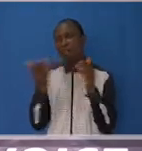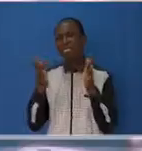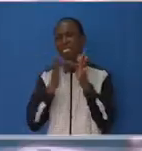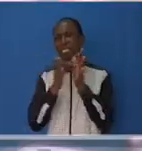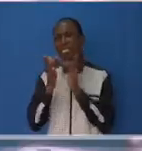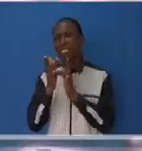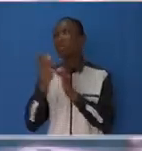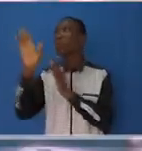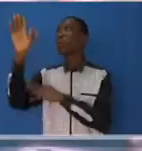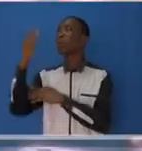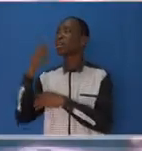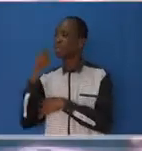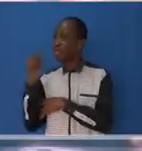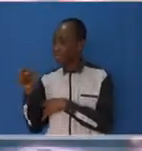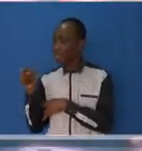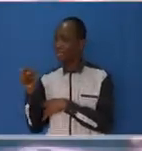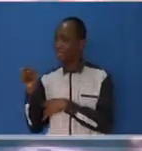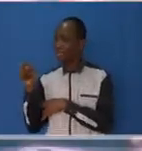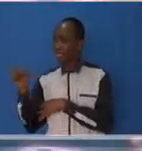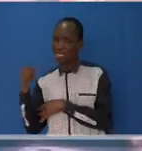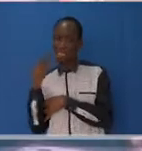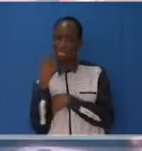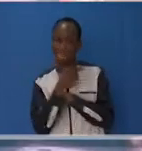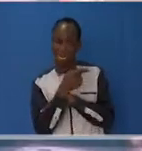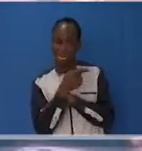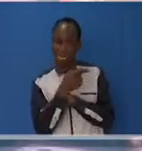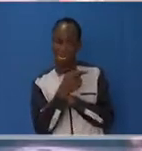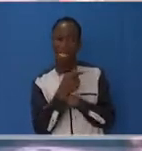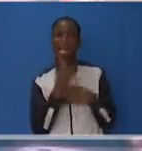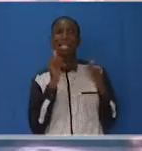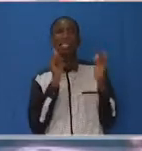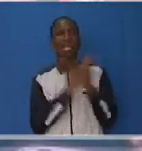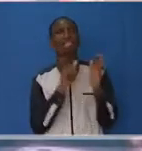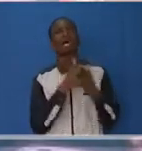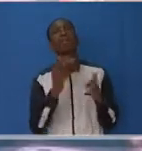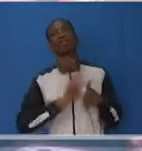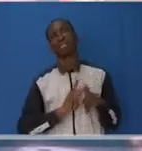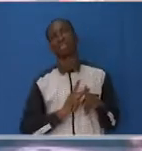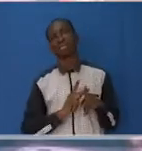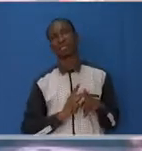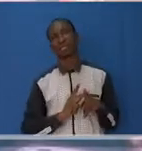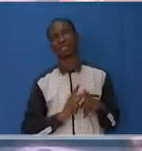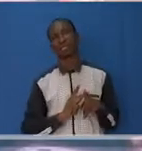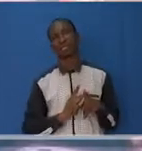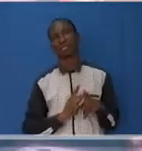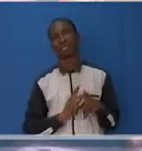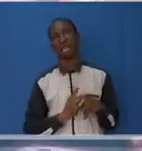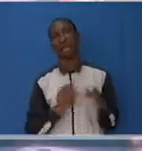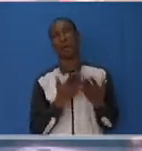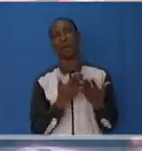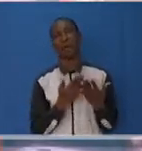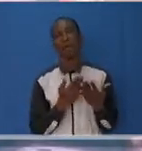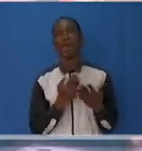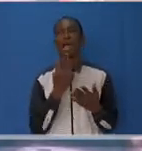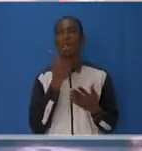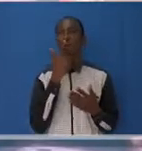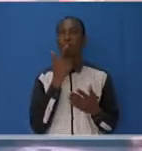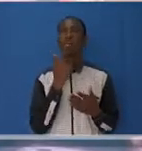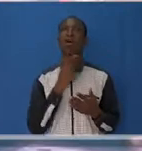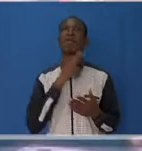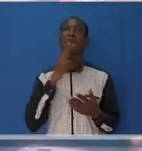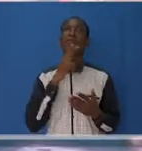jesus enum so o meka nkyereye e wo yesu mu enwum ho ne se yem fire no fafa ene mmo